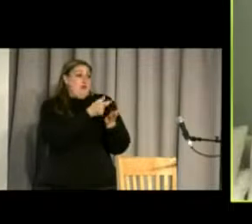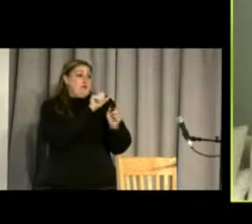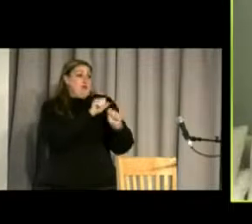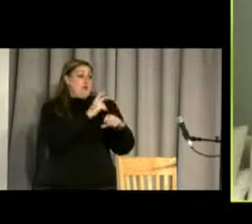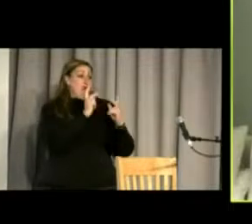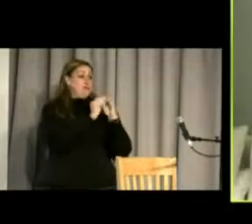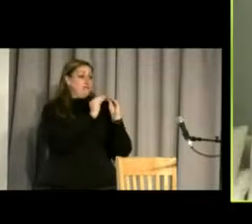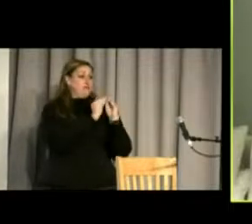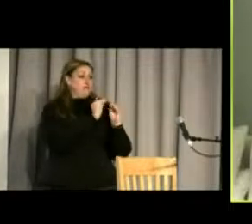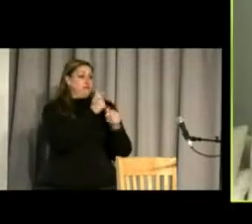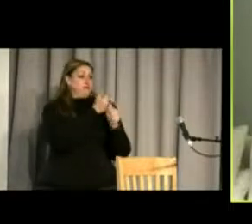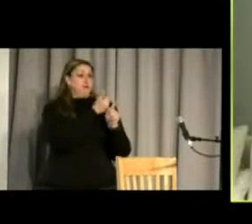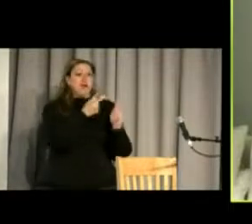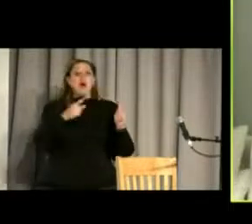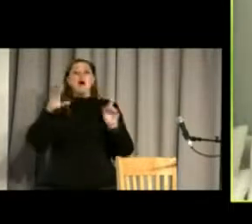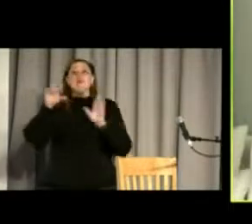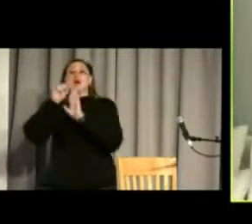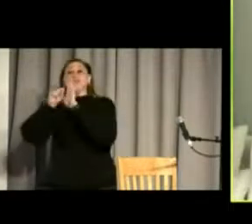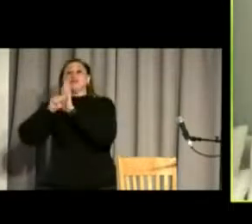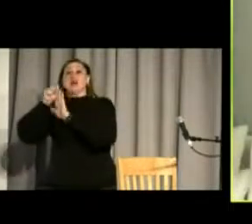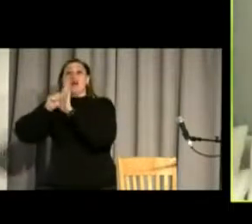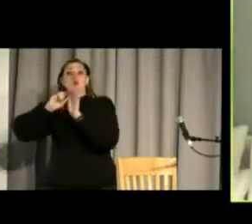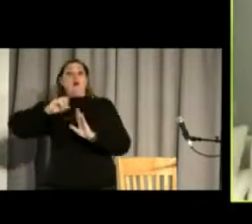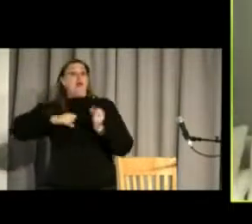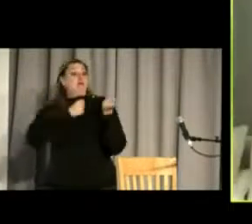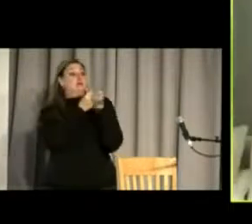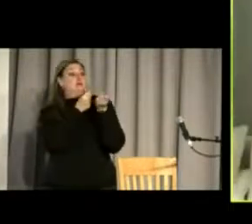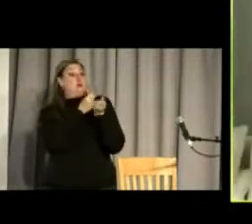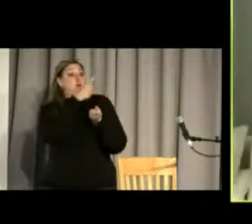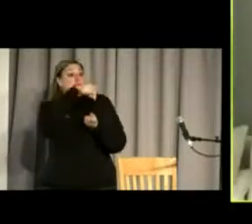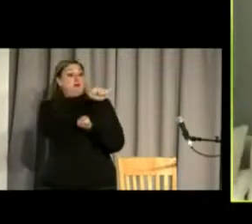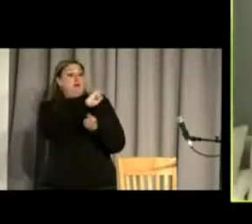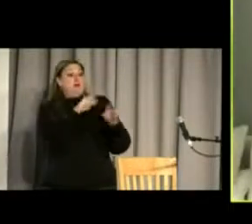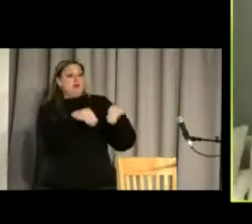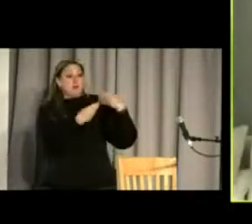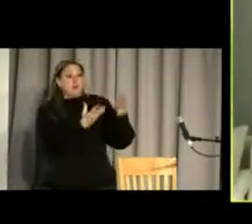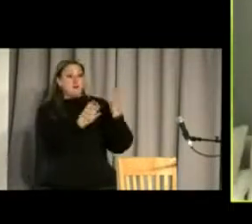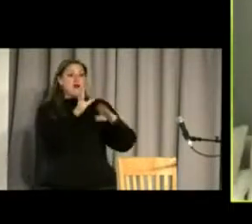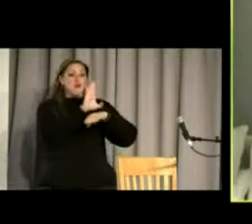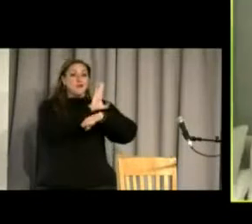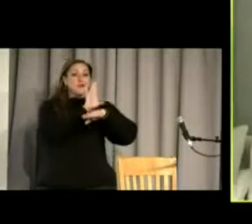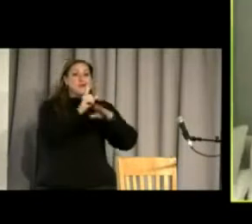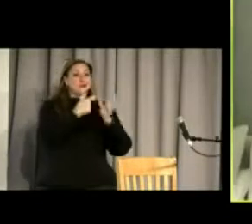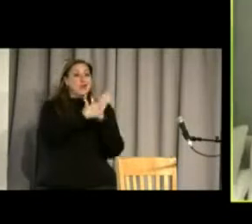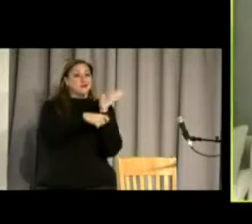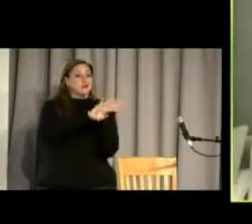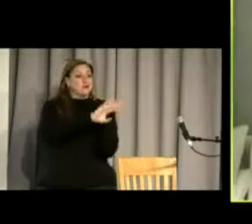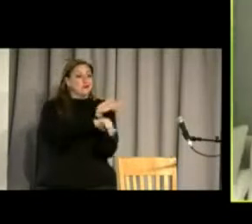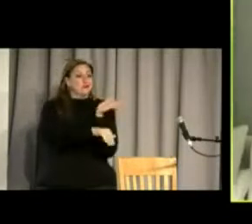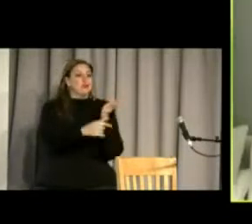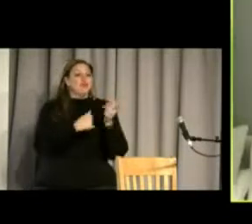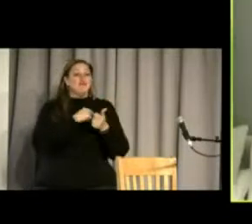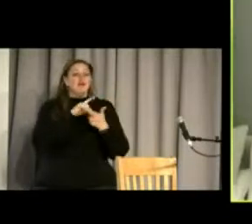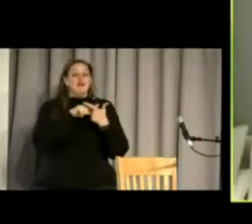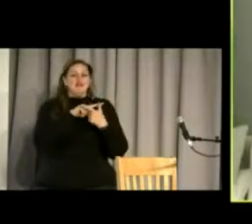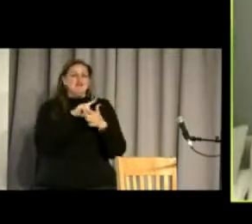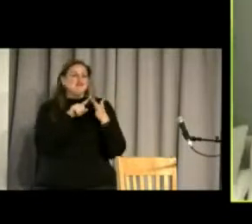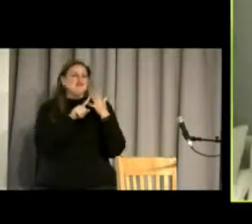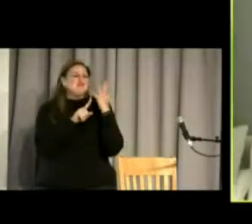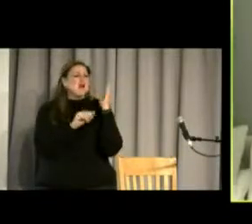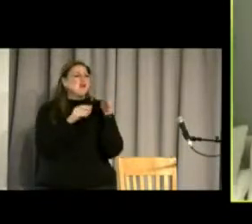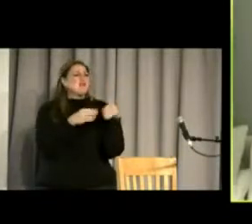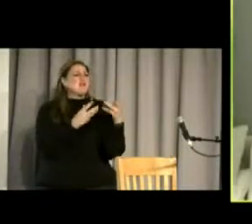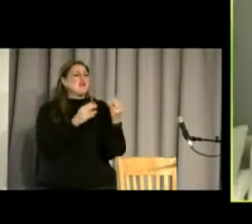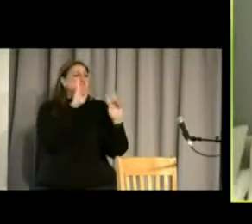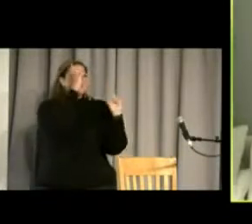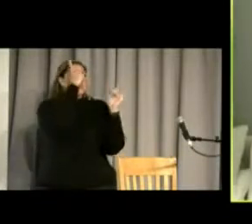state will support them by putting businesses, by supporting and providing them tax relief, by doing other things that allow